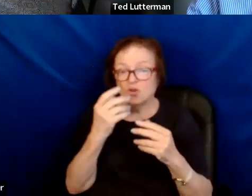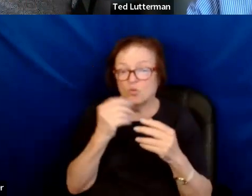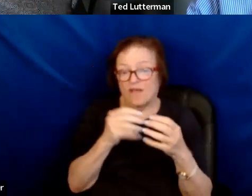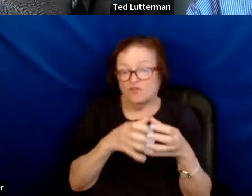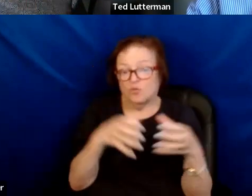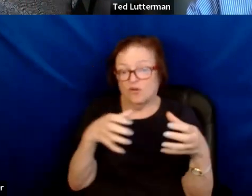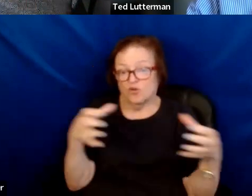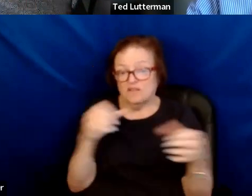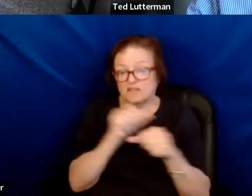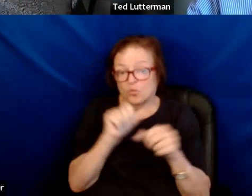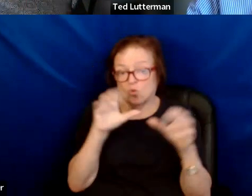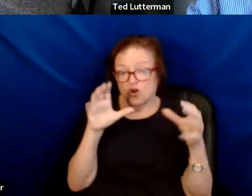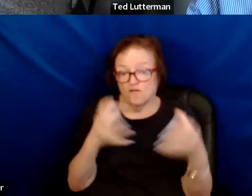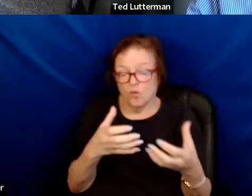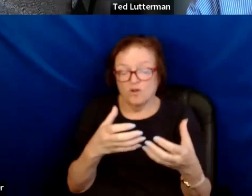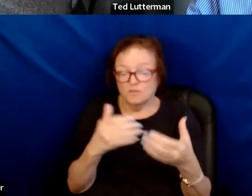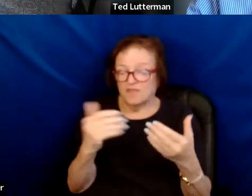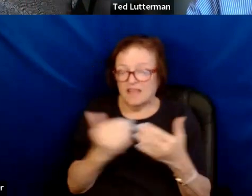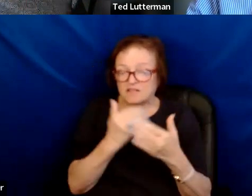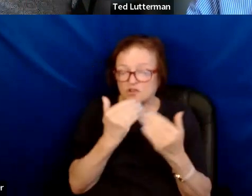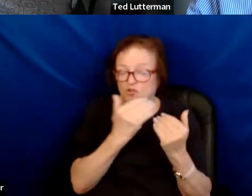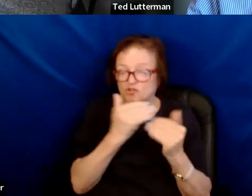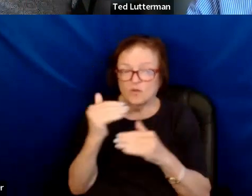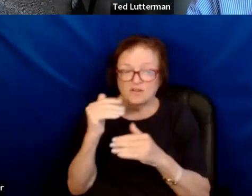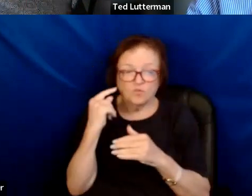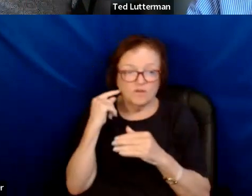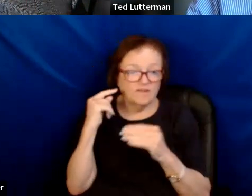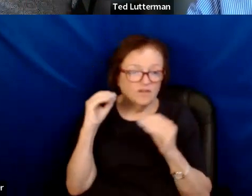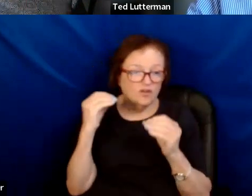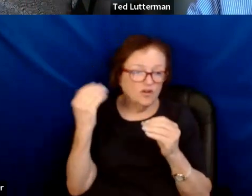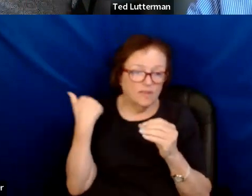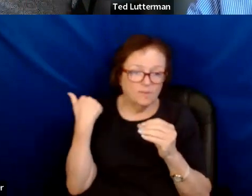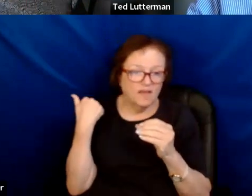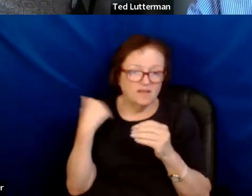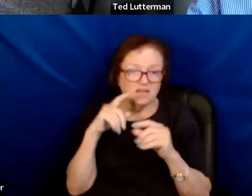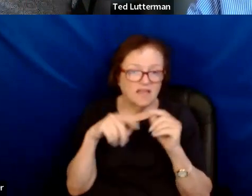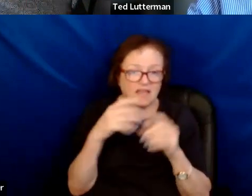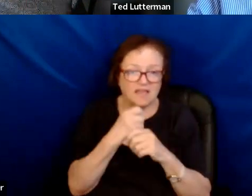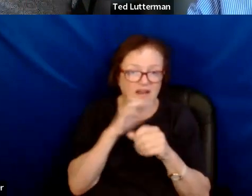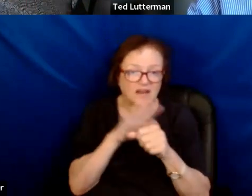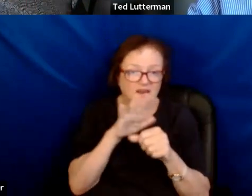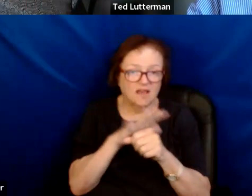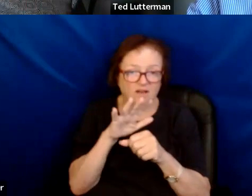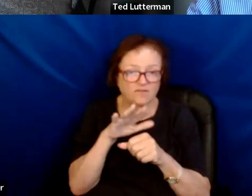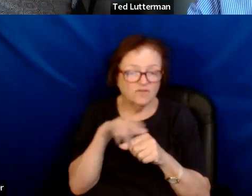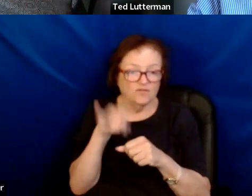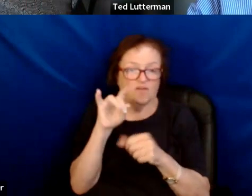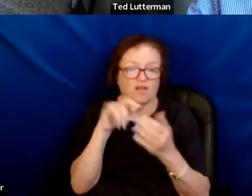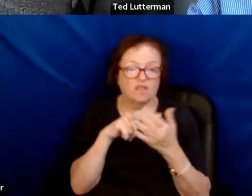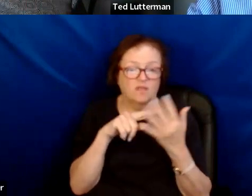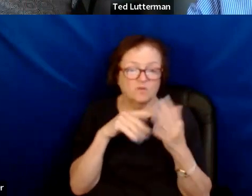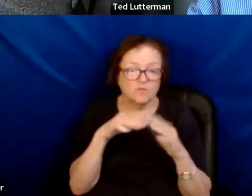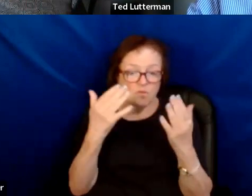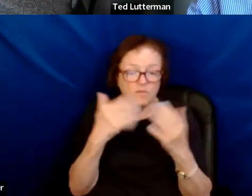but it's a new constraint that we hadn't heard in the past, that they just can't get enough people to have some of the programs open. We hear the same thing on